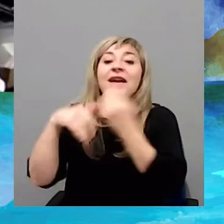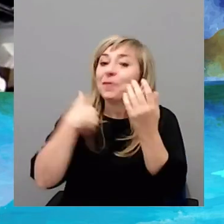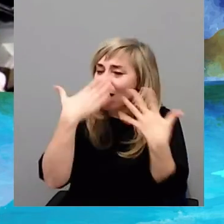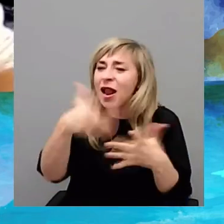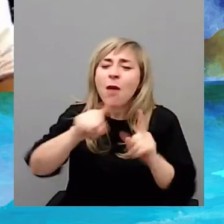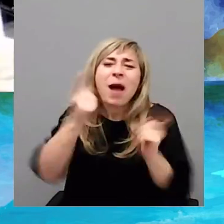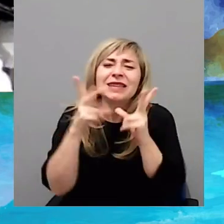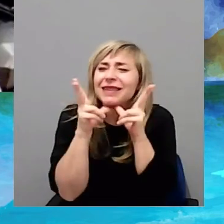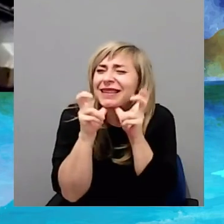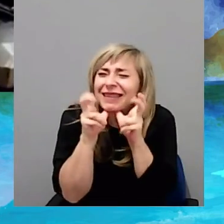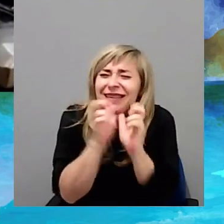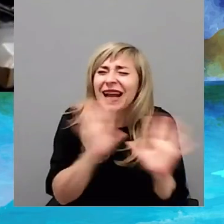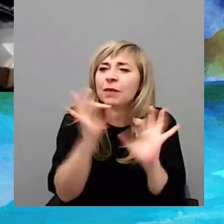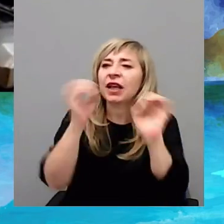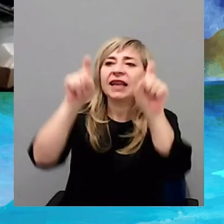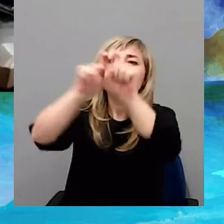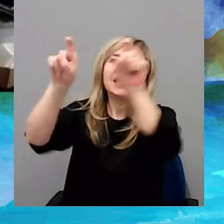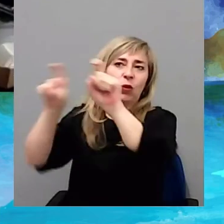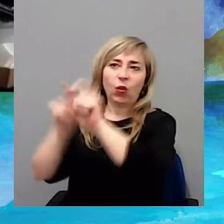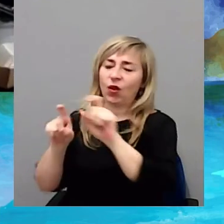It's terrible.